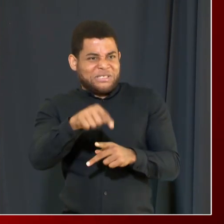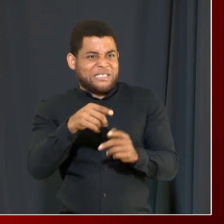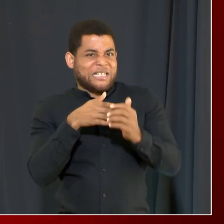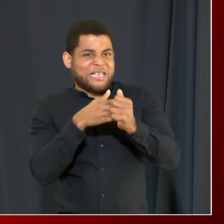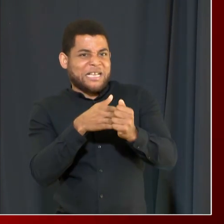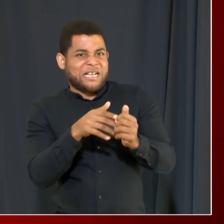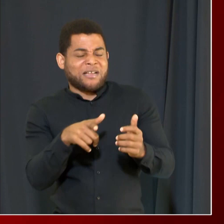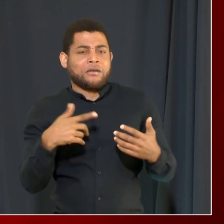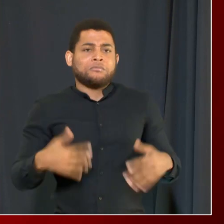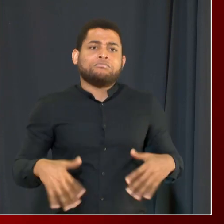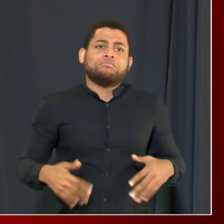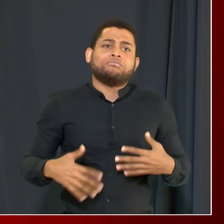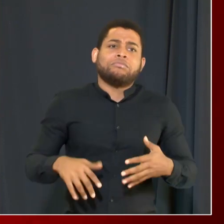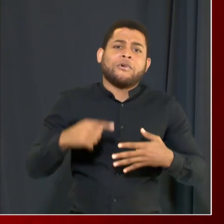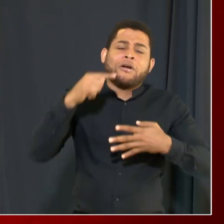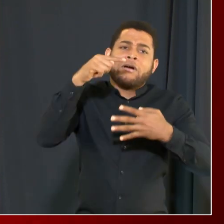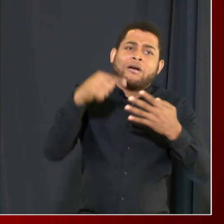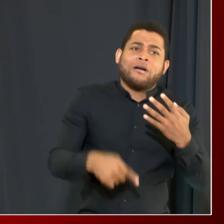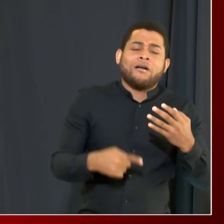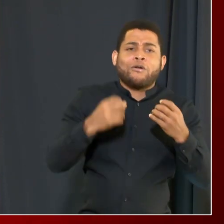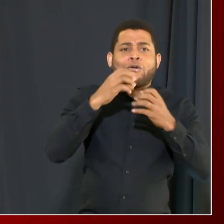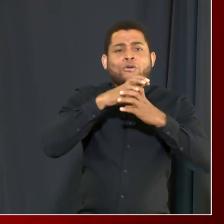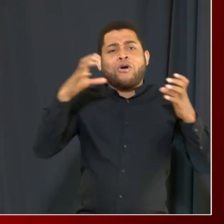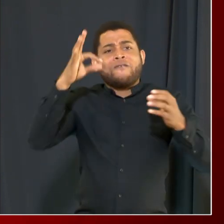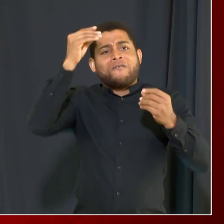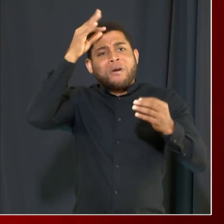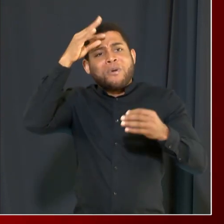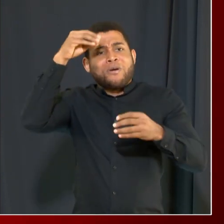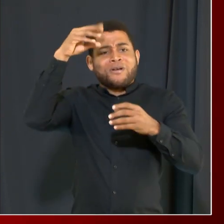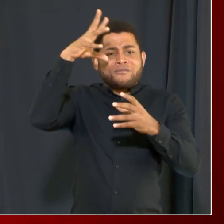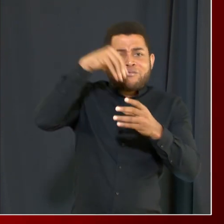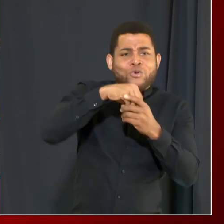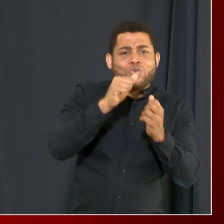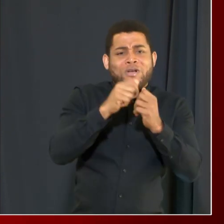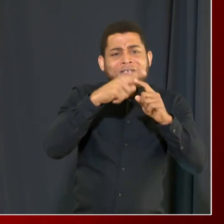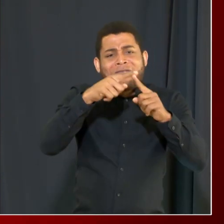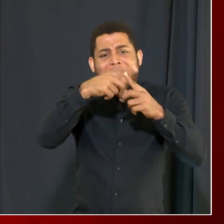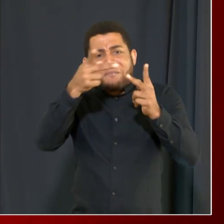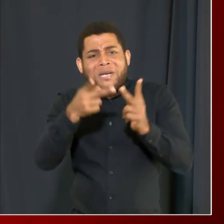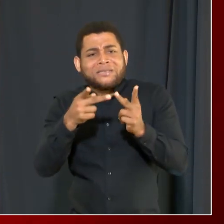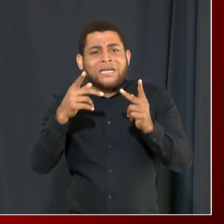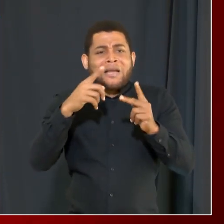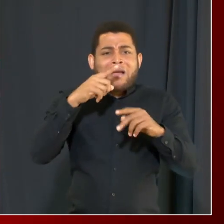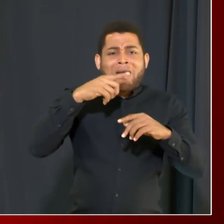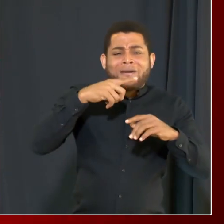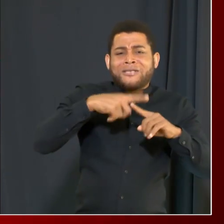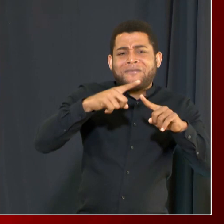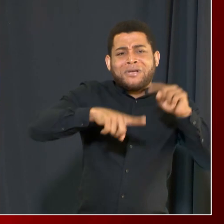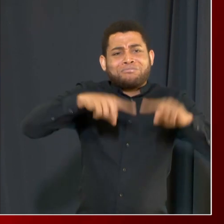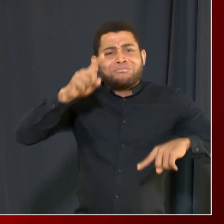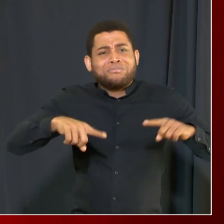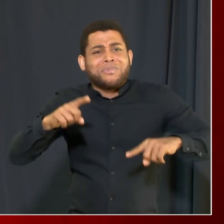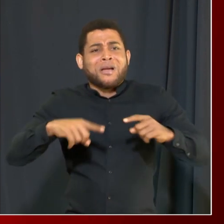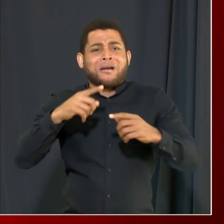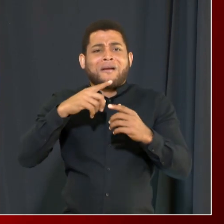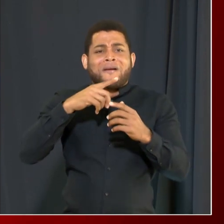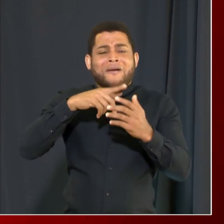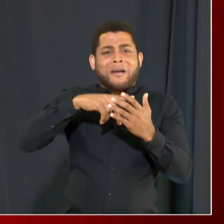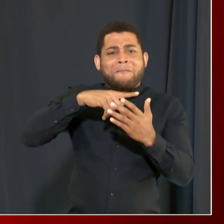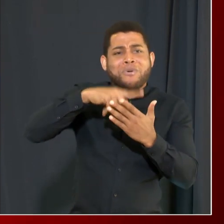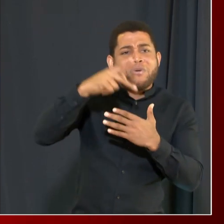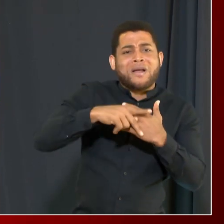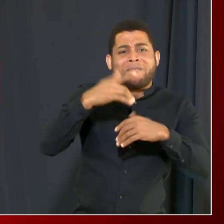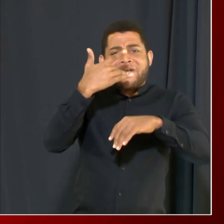of information in one place about the various programs that we have available. I've heard from you